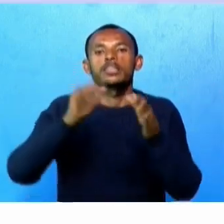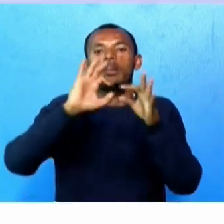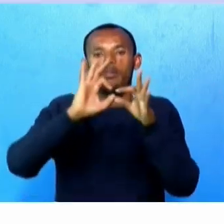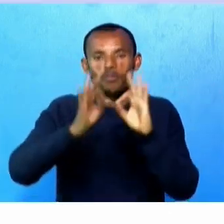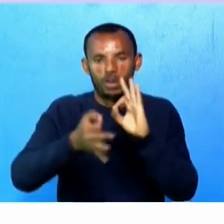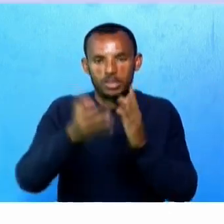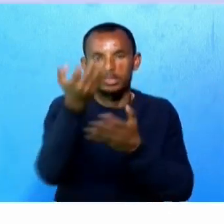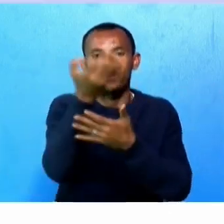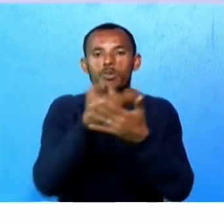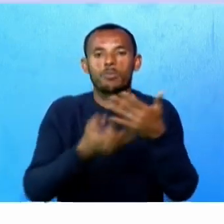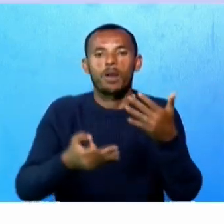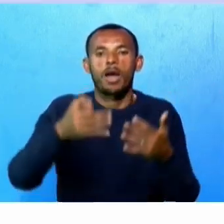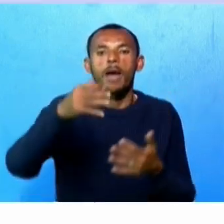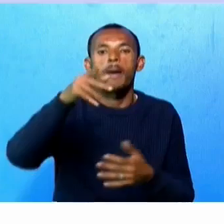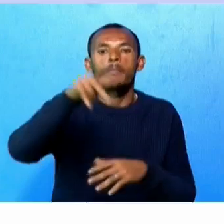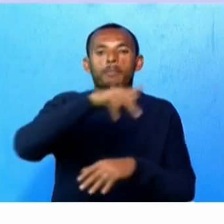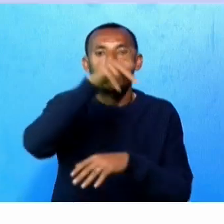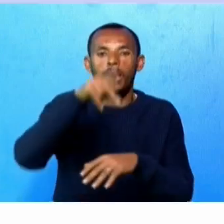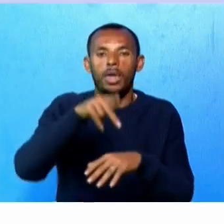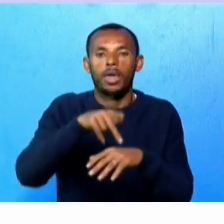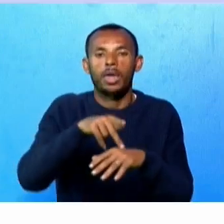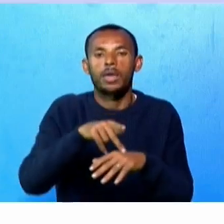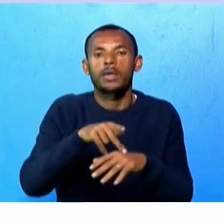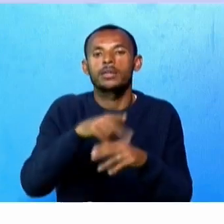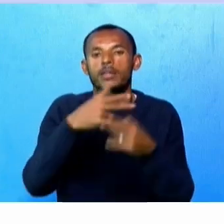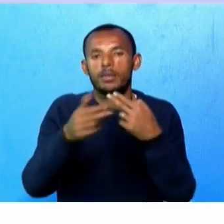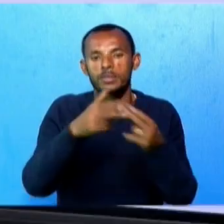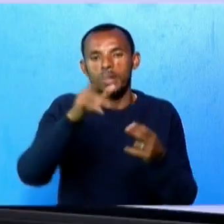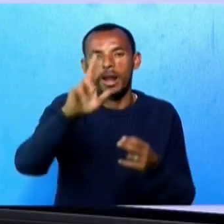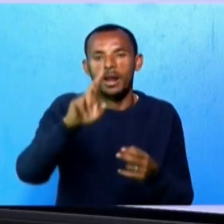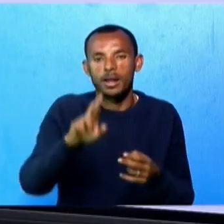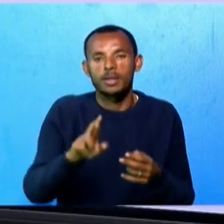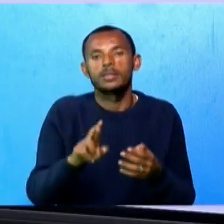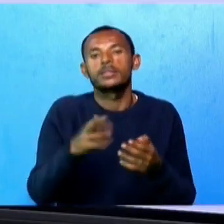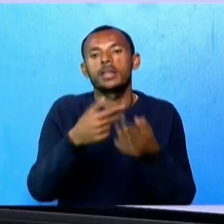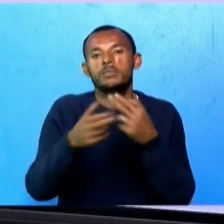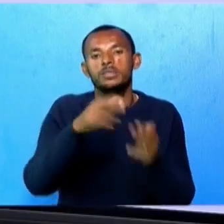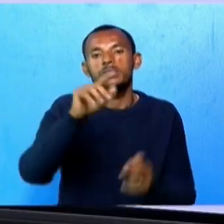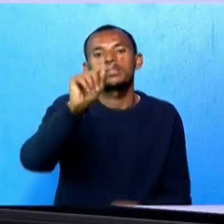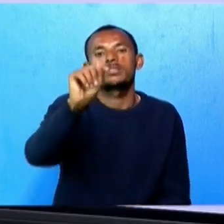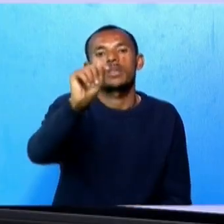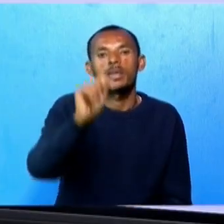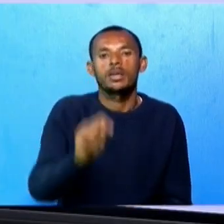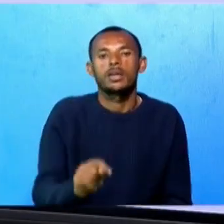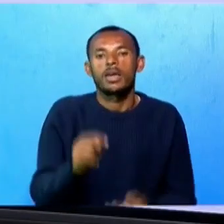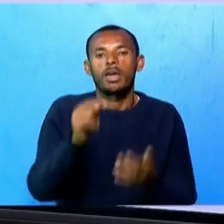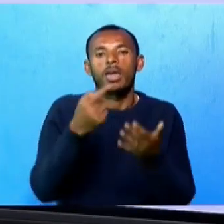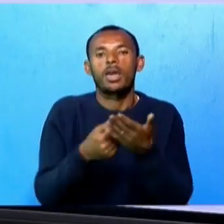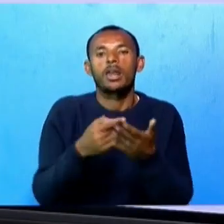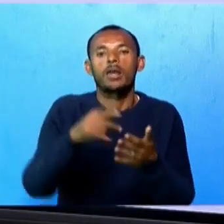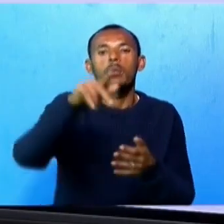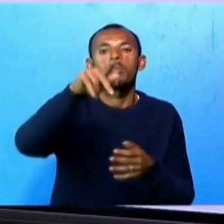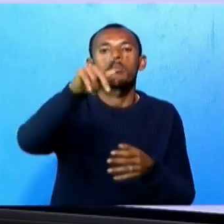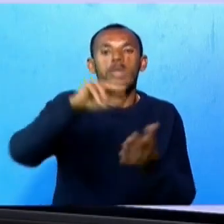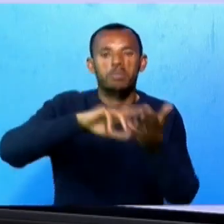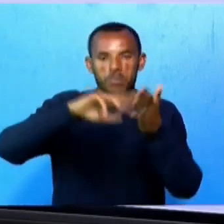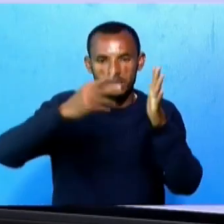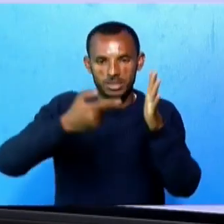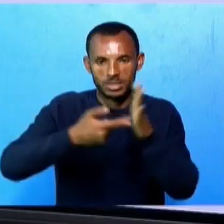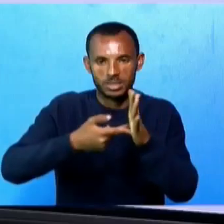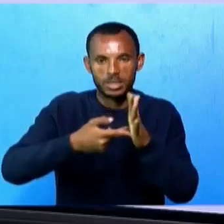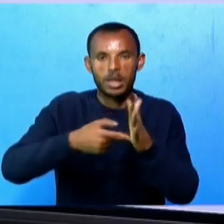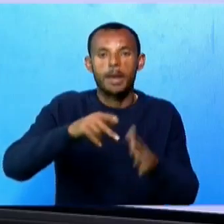formula P times R times T. Okay, here P refers to